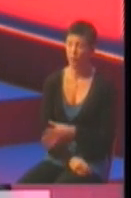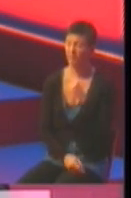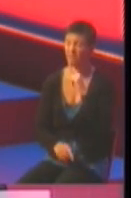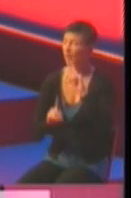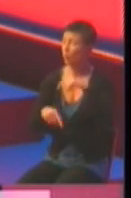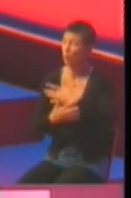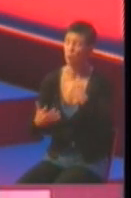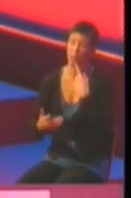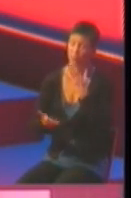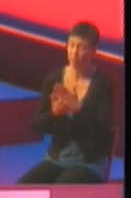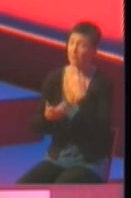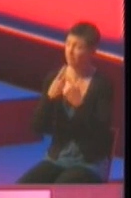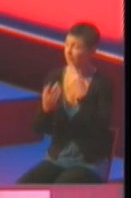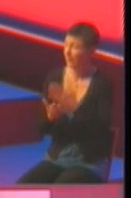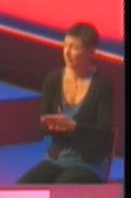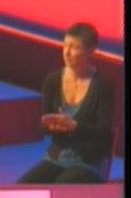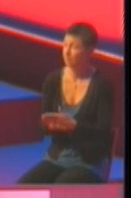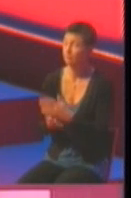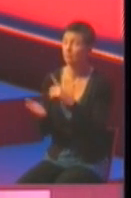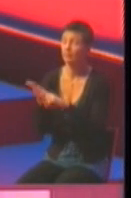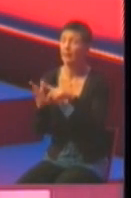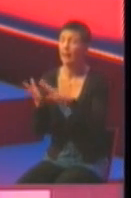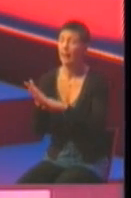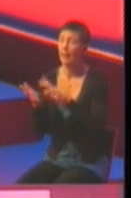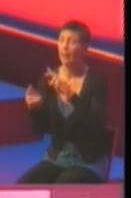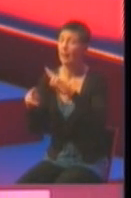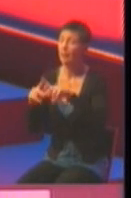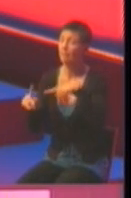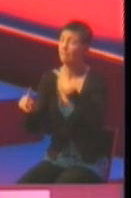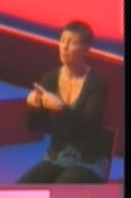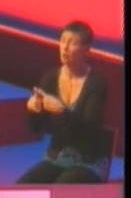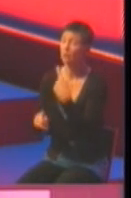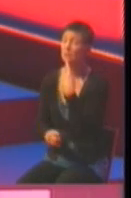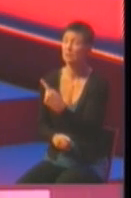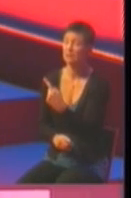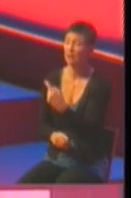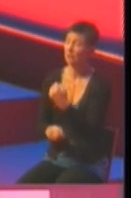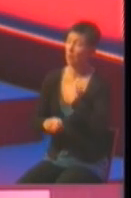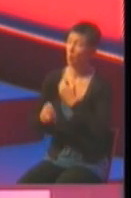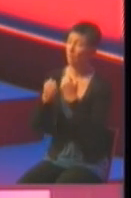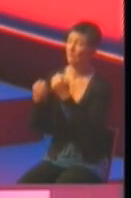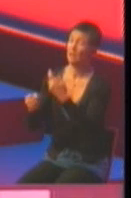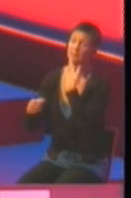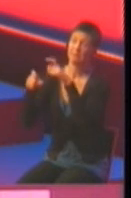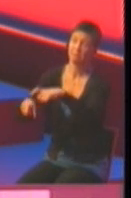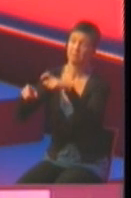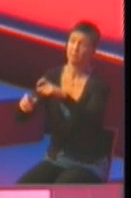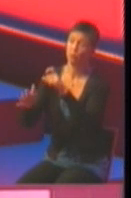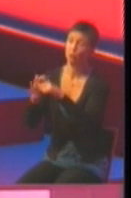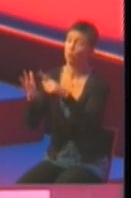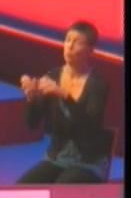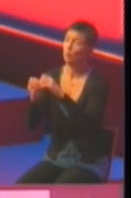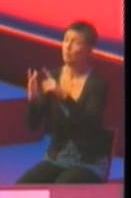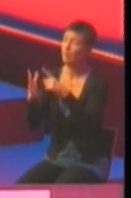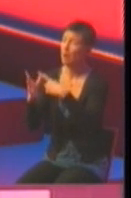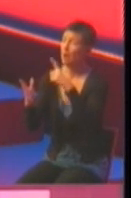Liam Fox claimed that Ridgeback armoured vehicles were stranded in Dubai for lack of